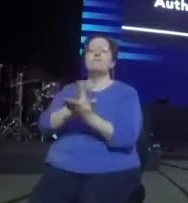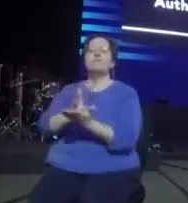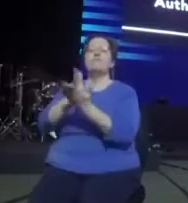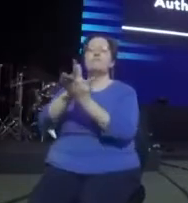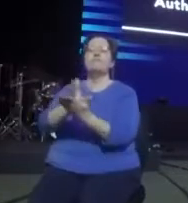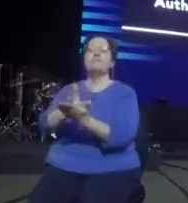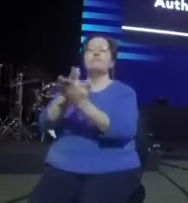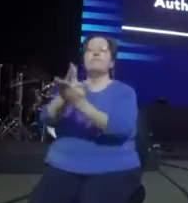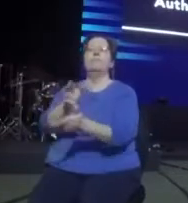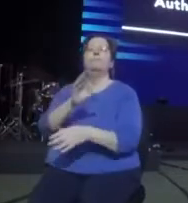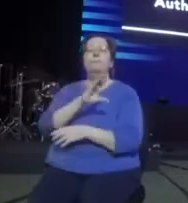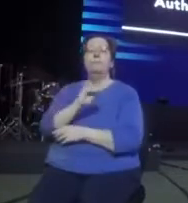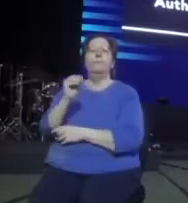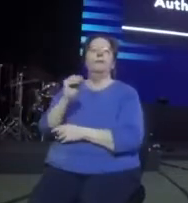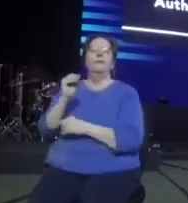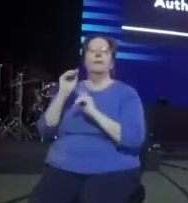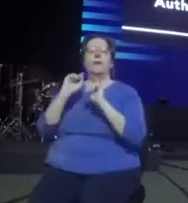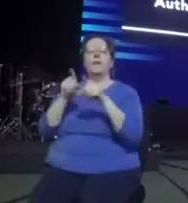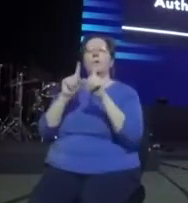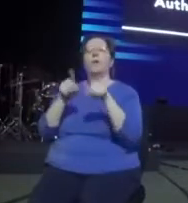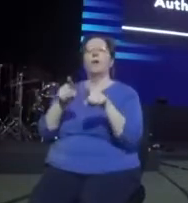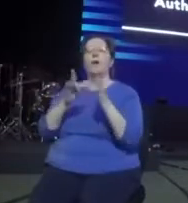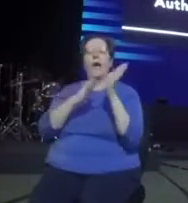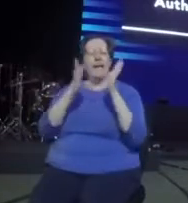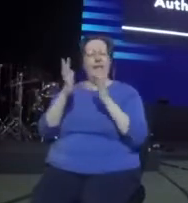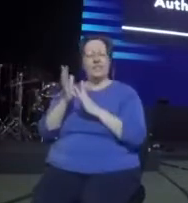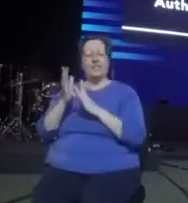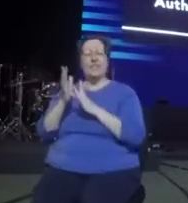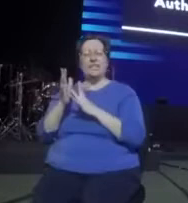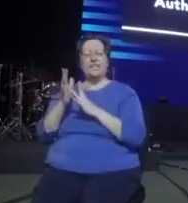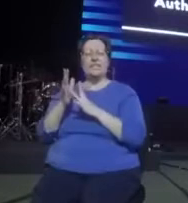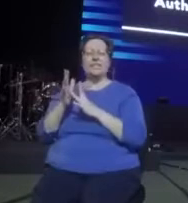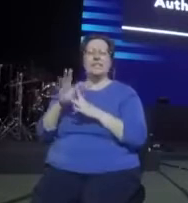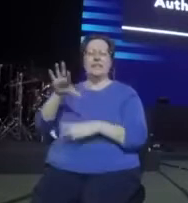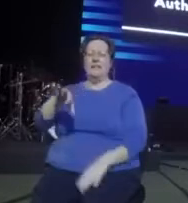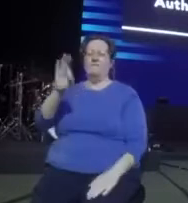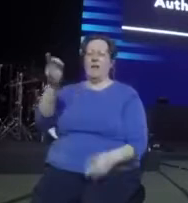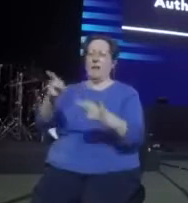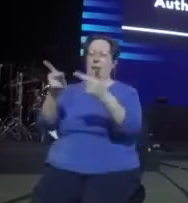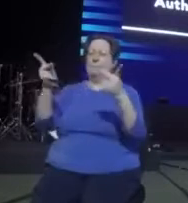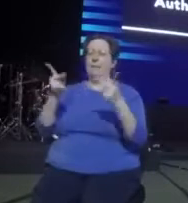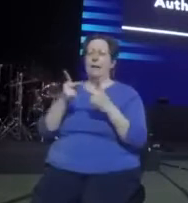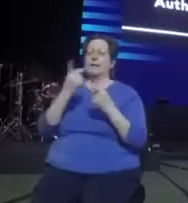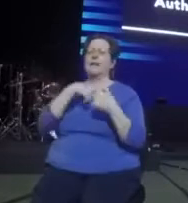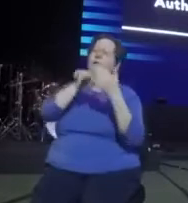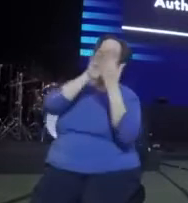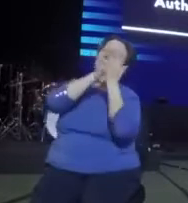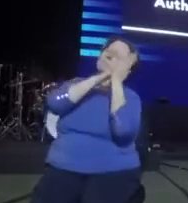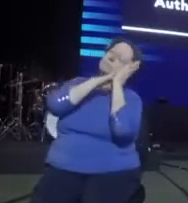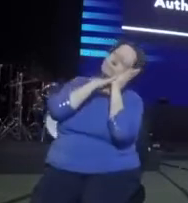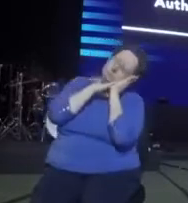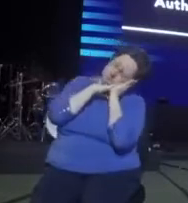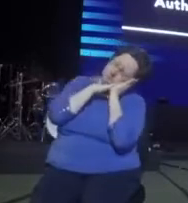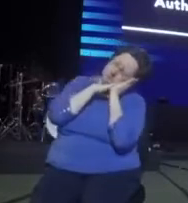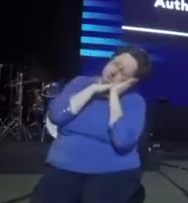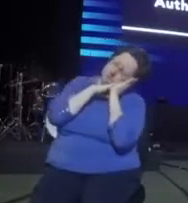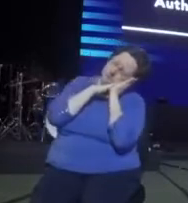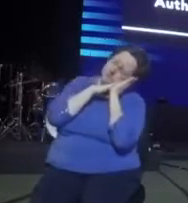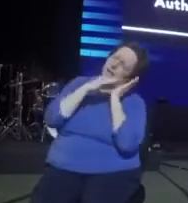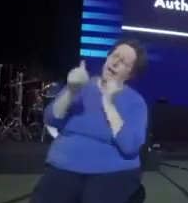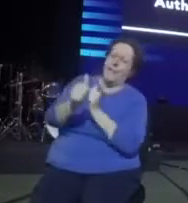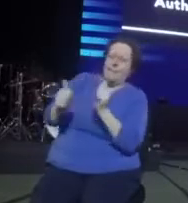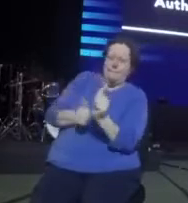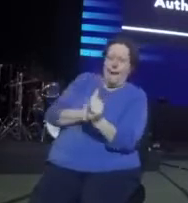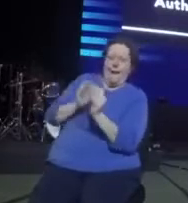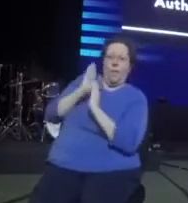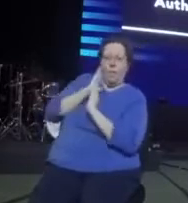tag along. And Jesus is found in this spot where he has put his head down on a pillow in the back of the boat. You know the